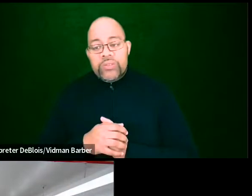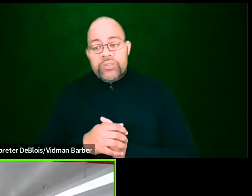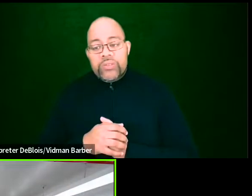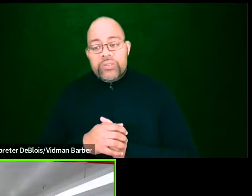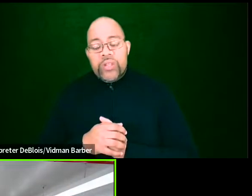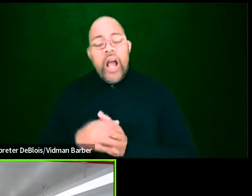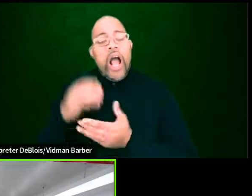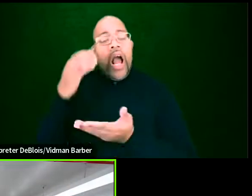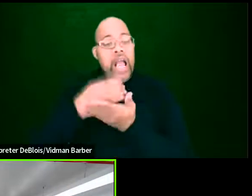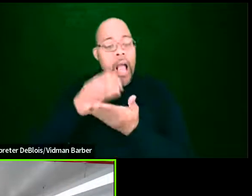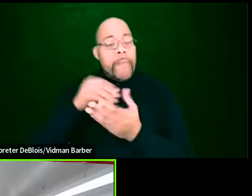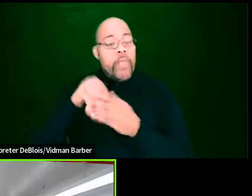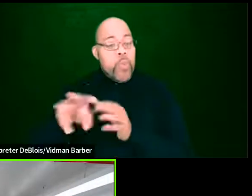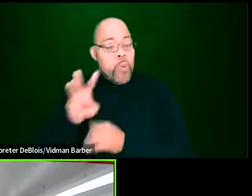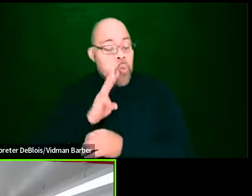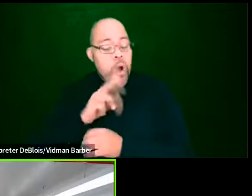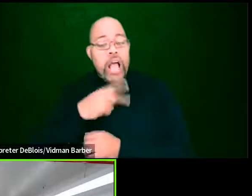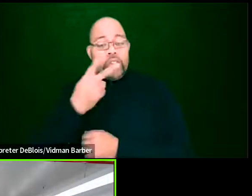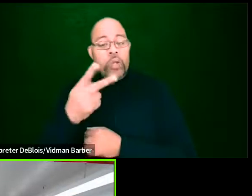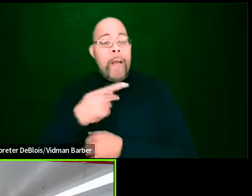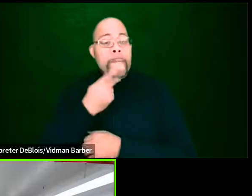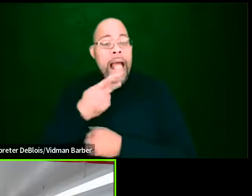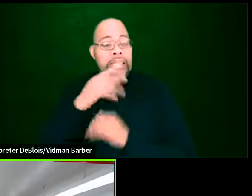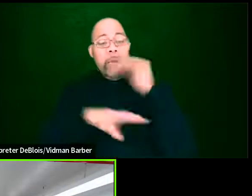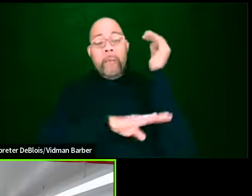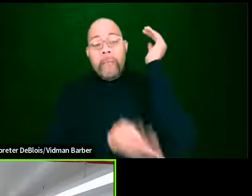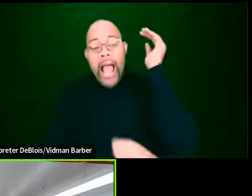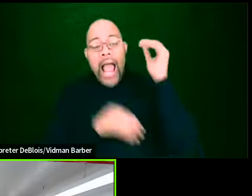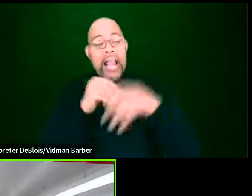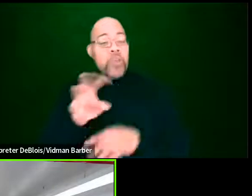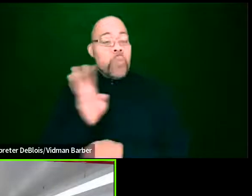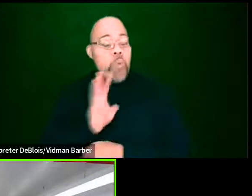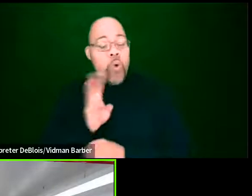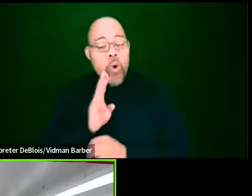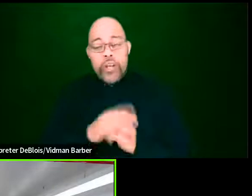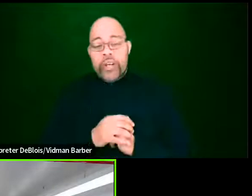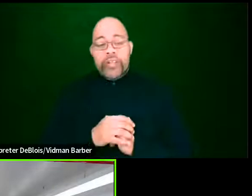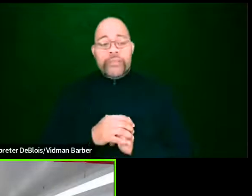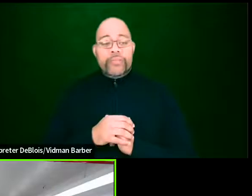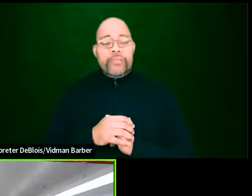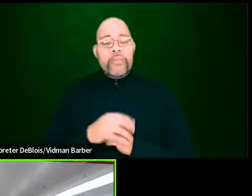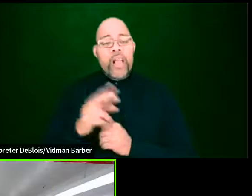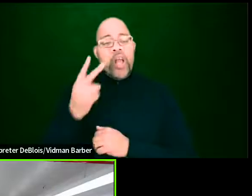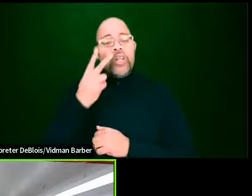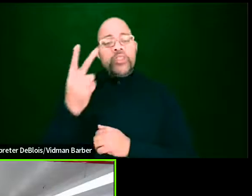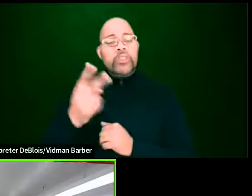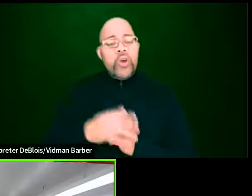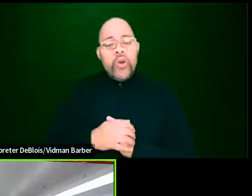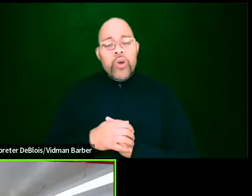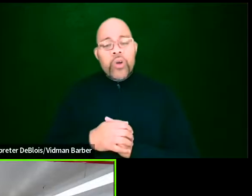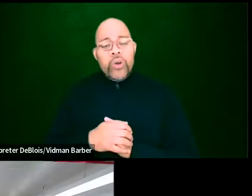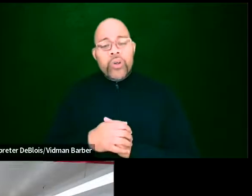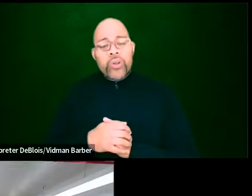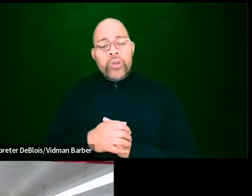cups in the water. I saw plastic bags in the water. I saw